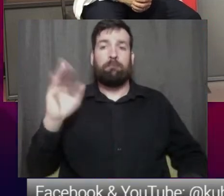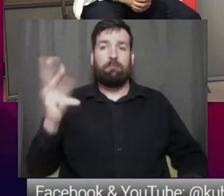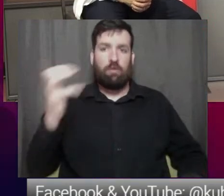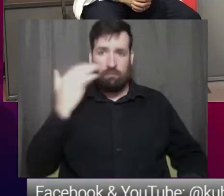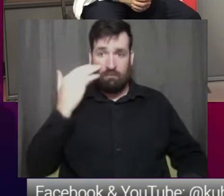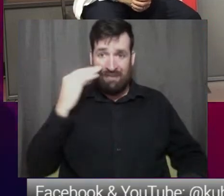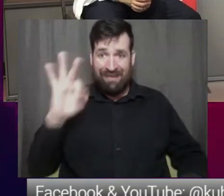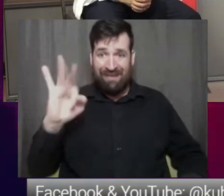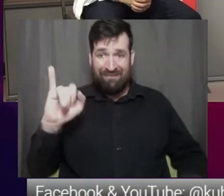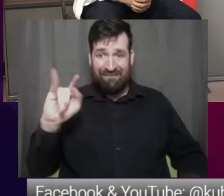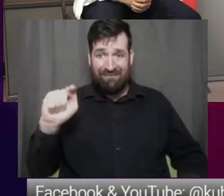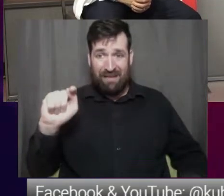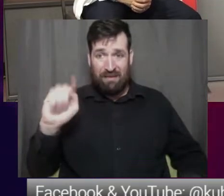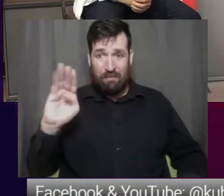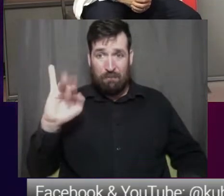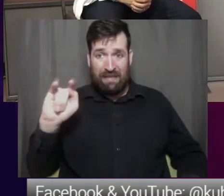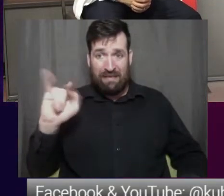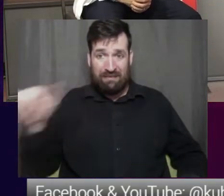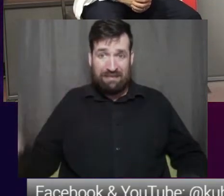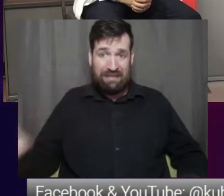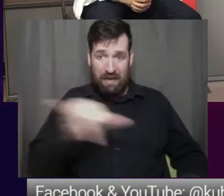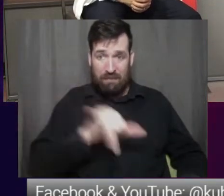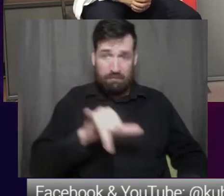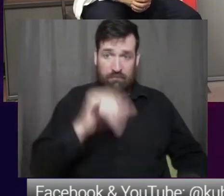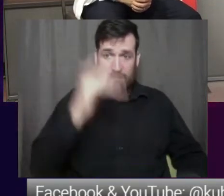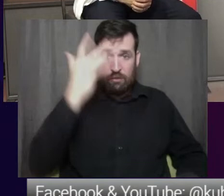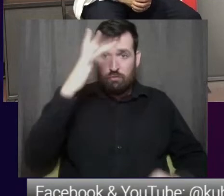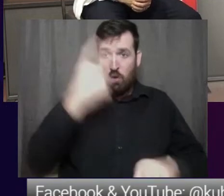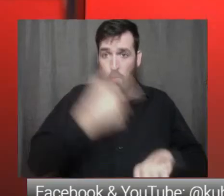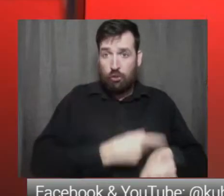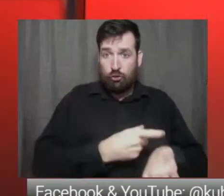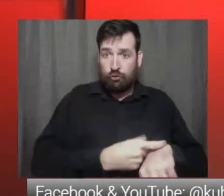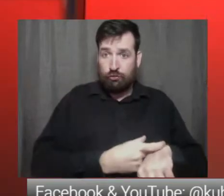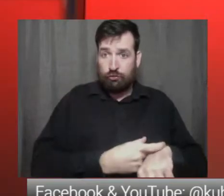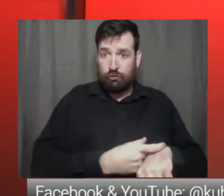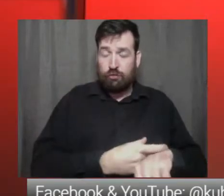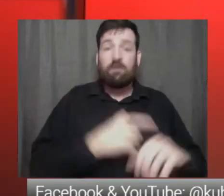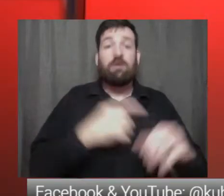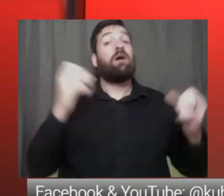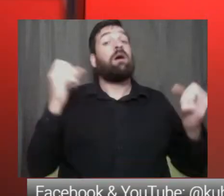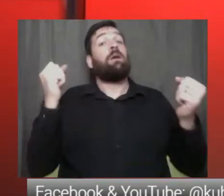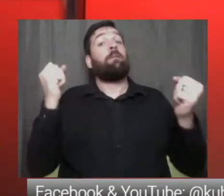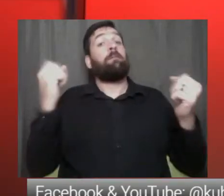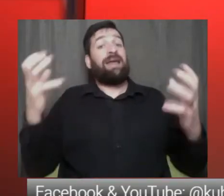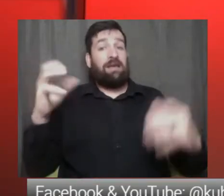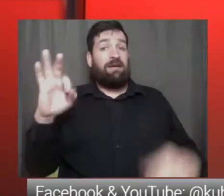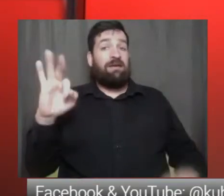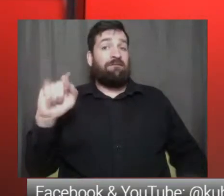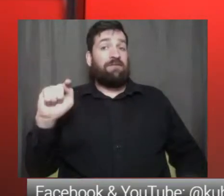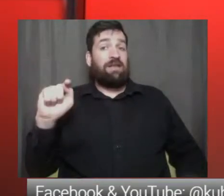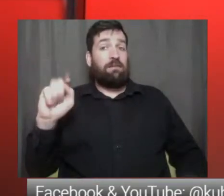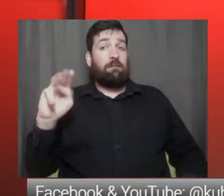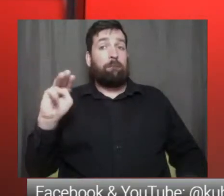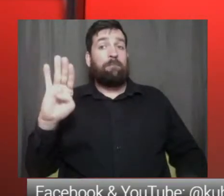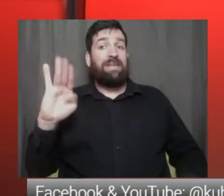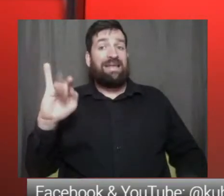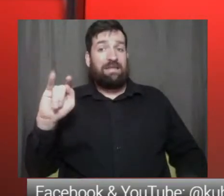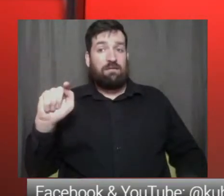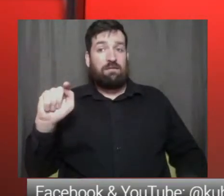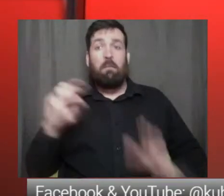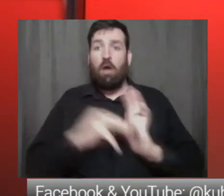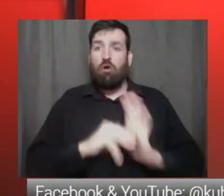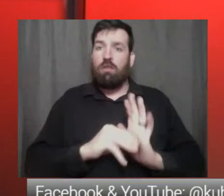same as a smartwatch for these purposes? Many of the Fitbit models do include